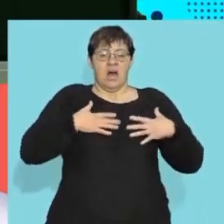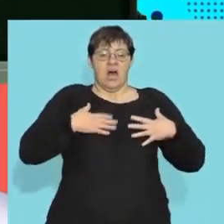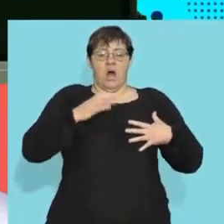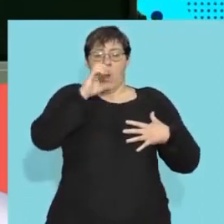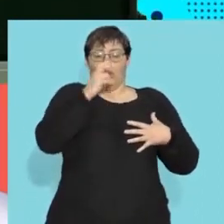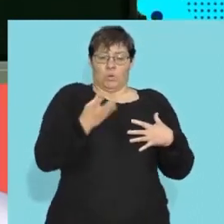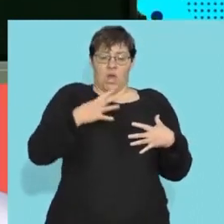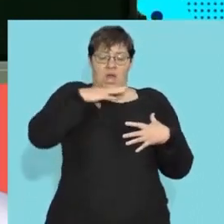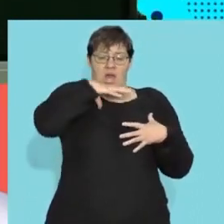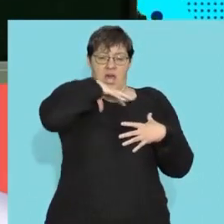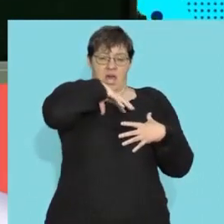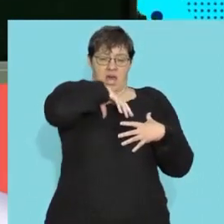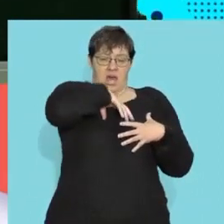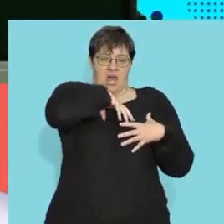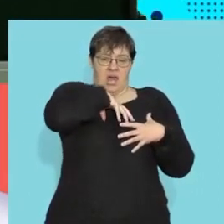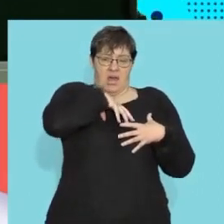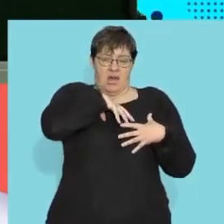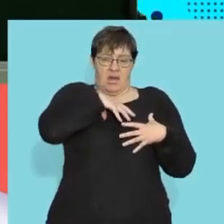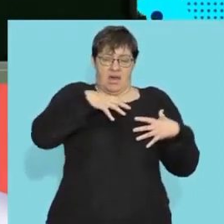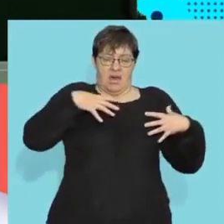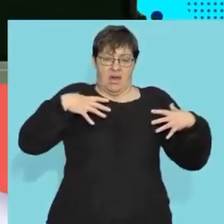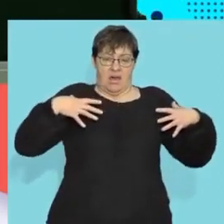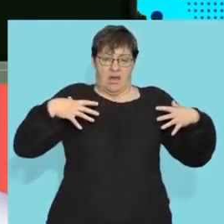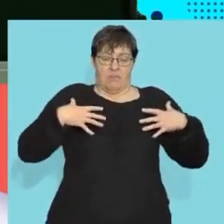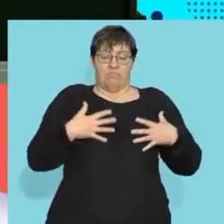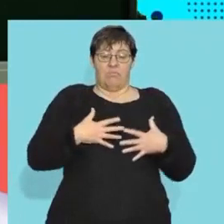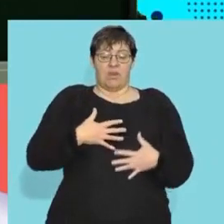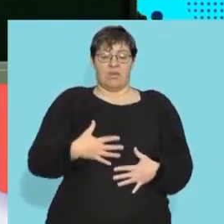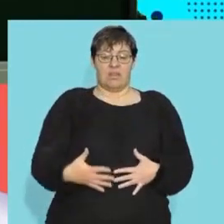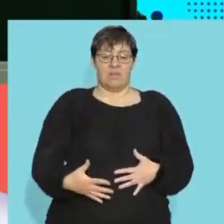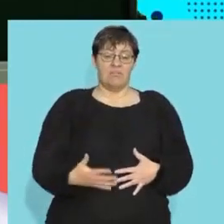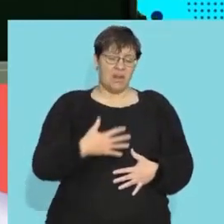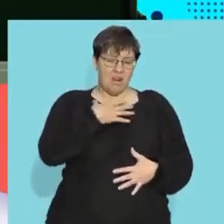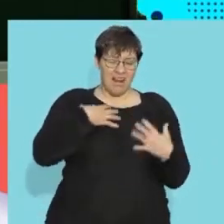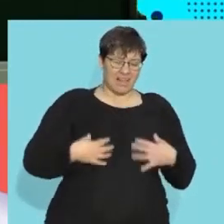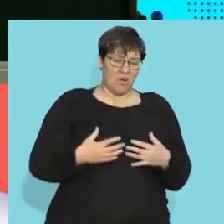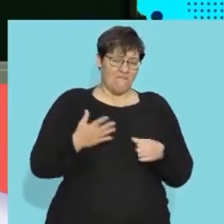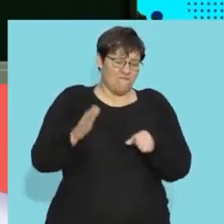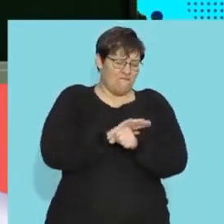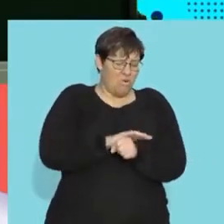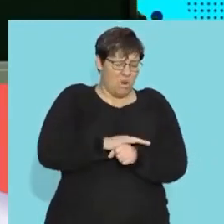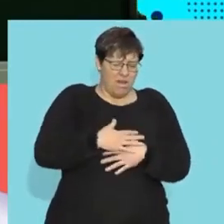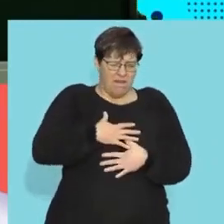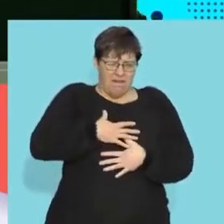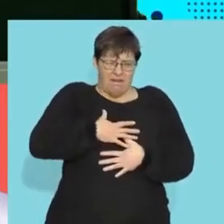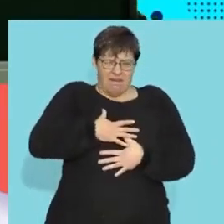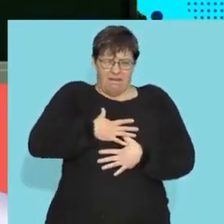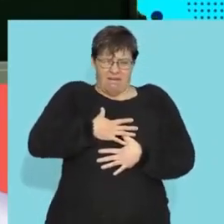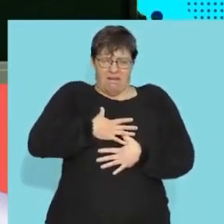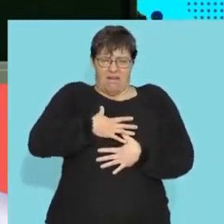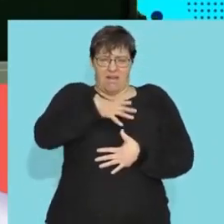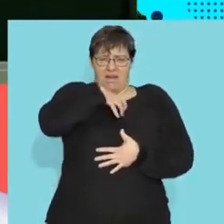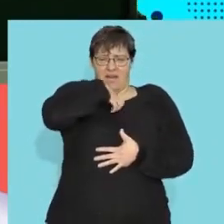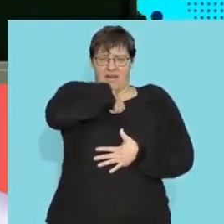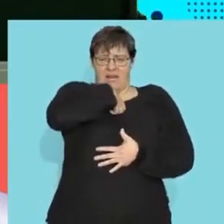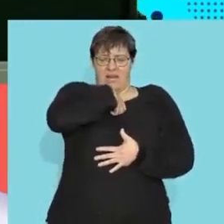much oxygen as you can. So you have this huge big breath, you fill your lungs, and then what you have to